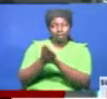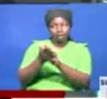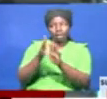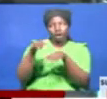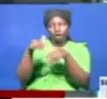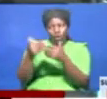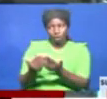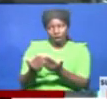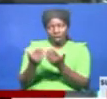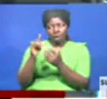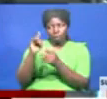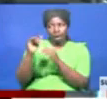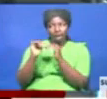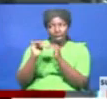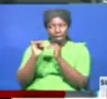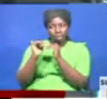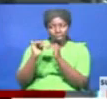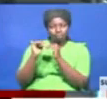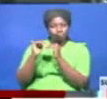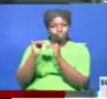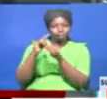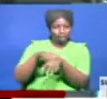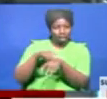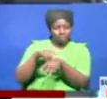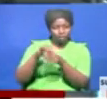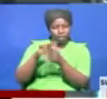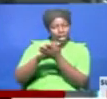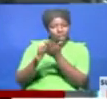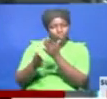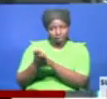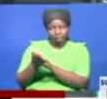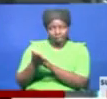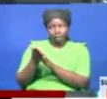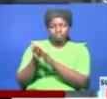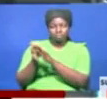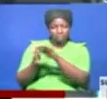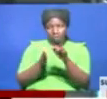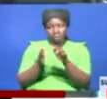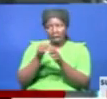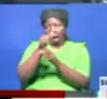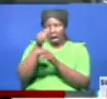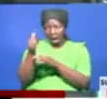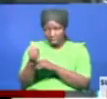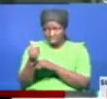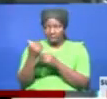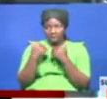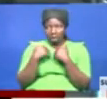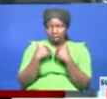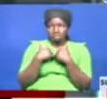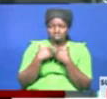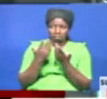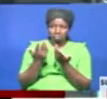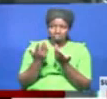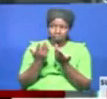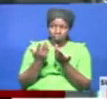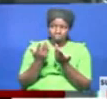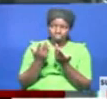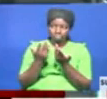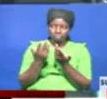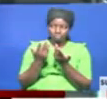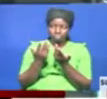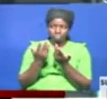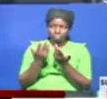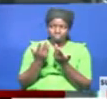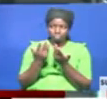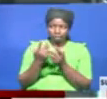one stage they were blank. There were some which did not have the